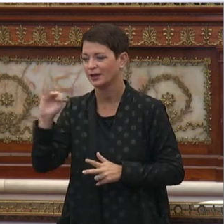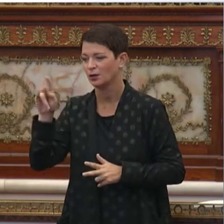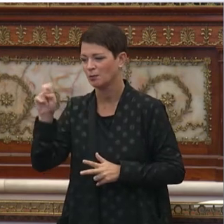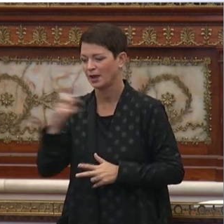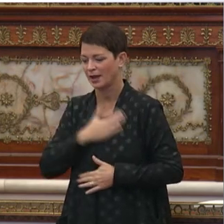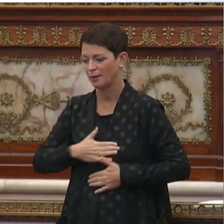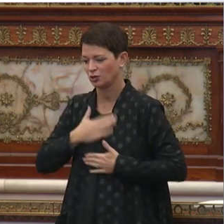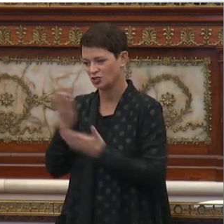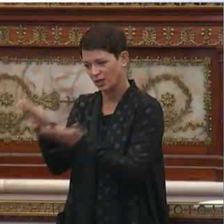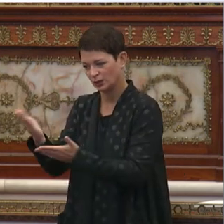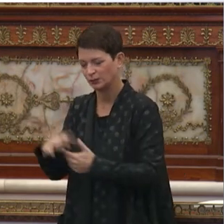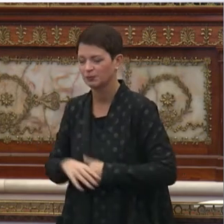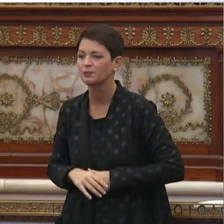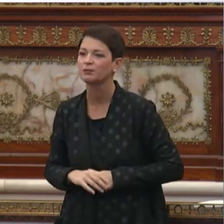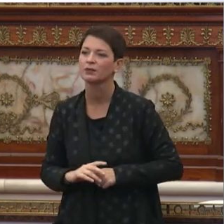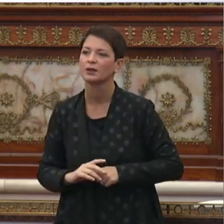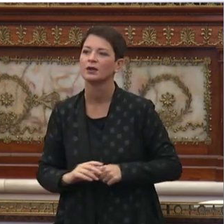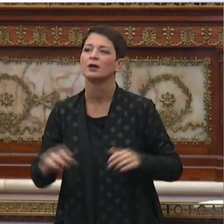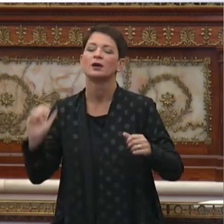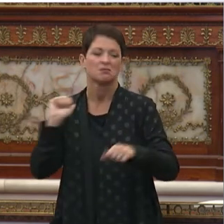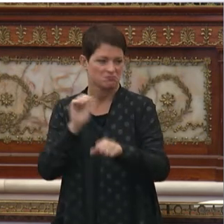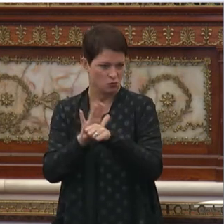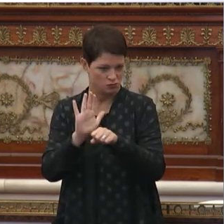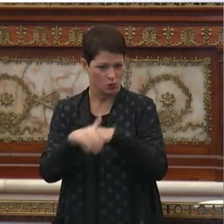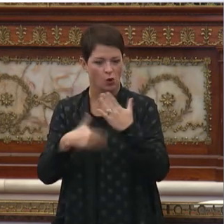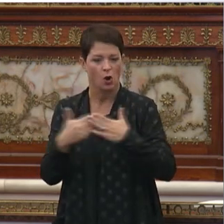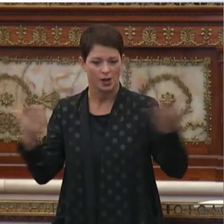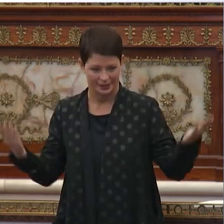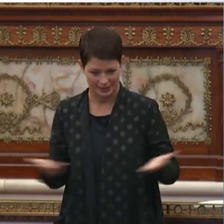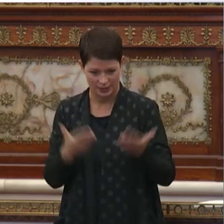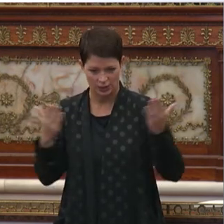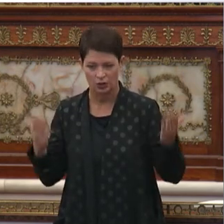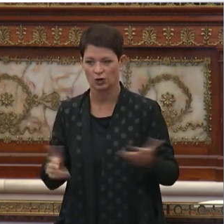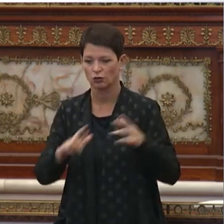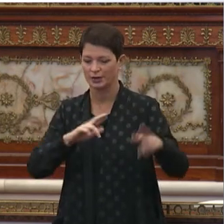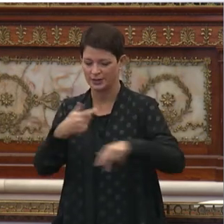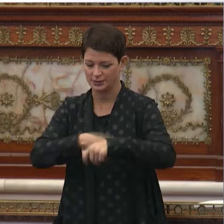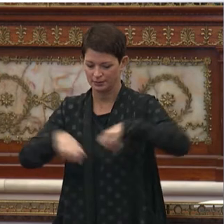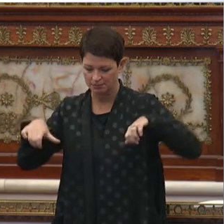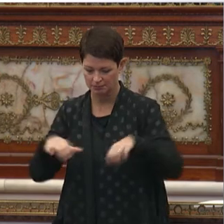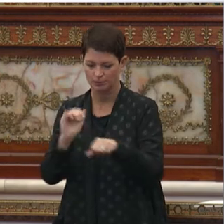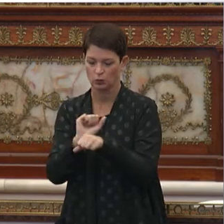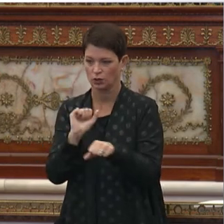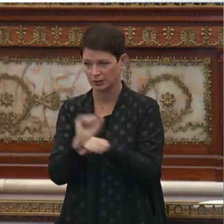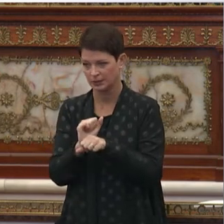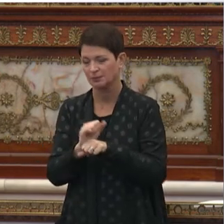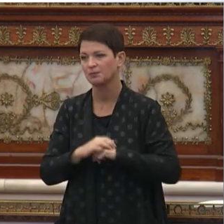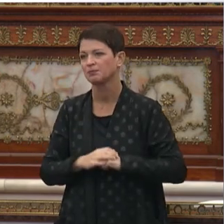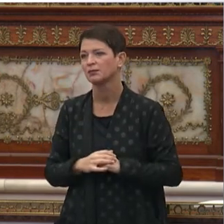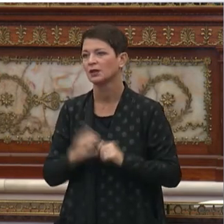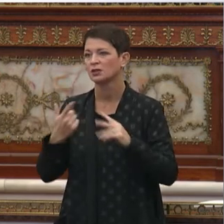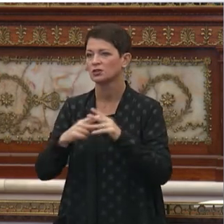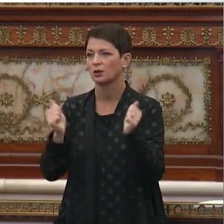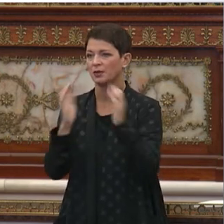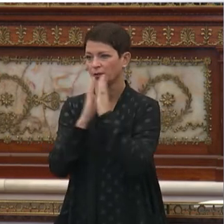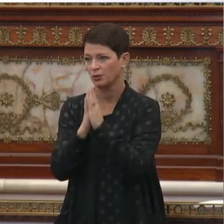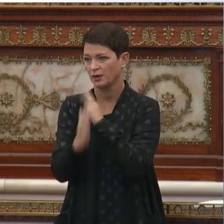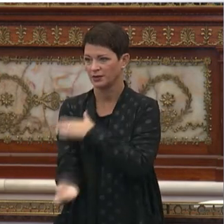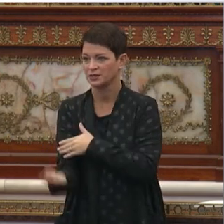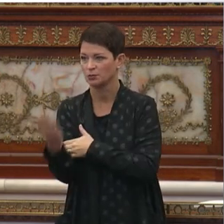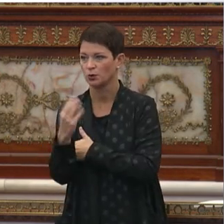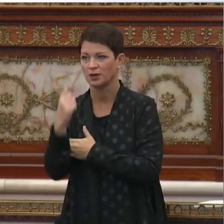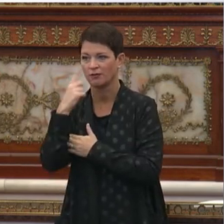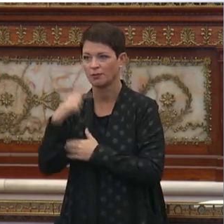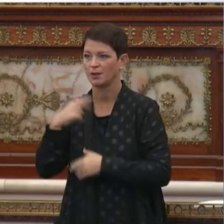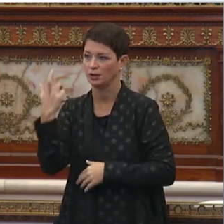Appreciate you. Okay, we've established a quorum, and now we're going to get to the business at hand. Let's start out with an invocation this morning for my